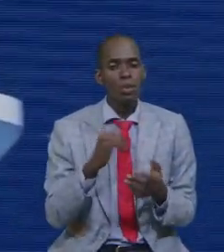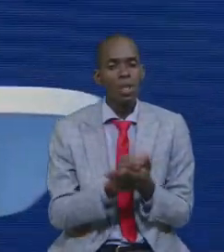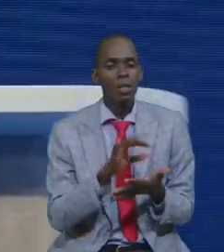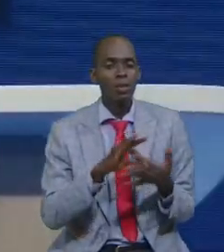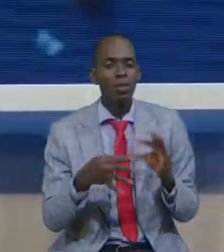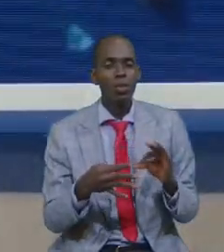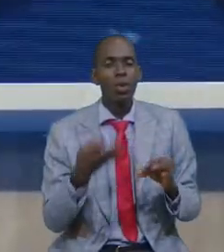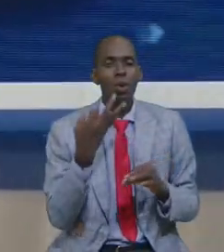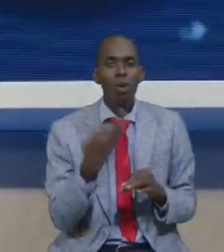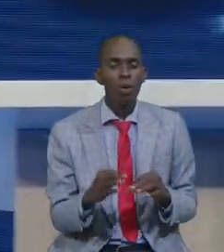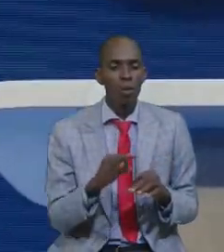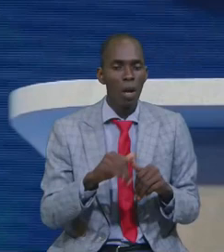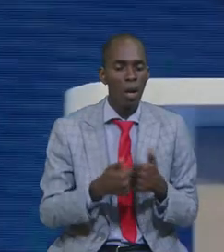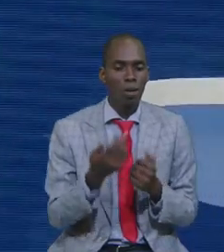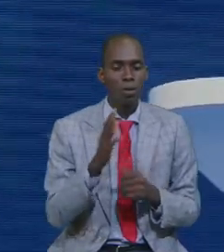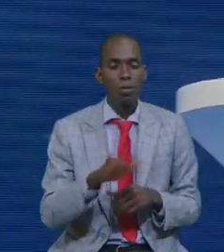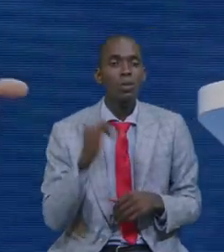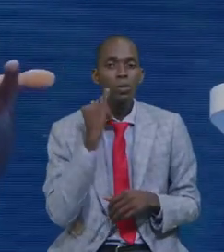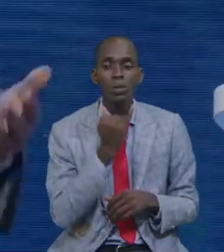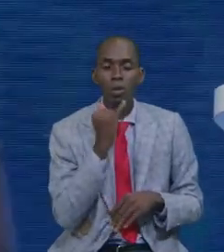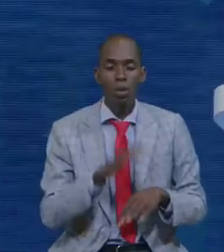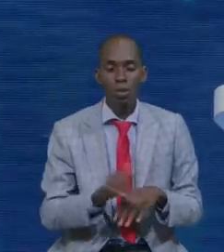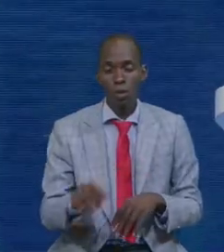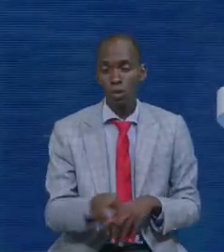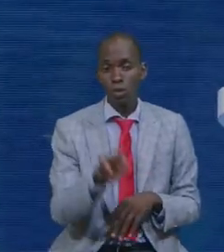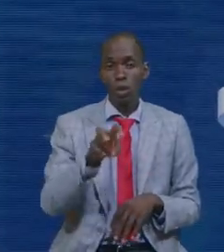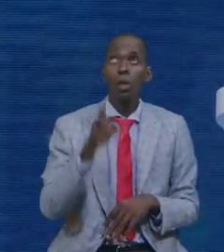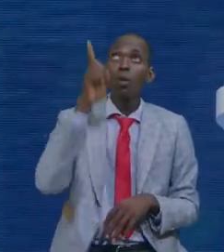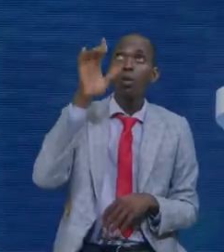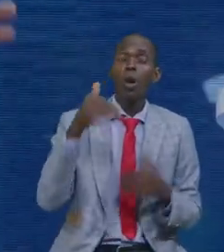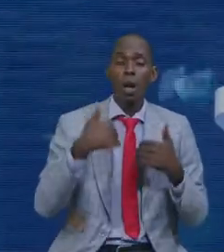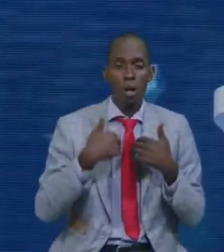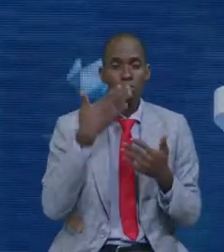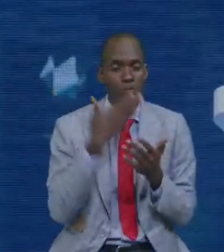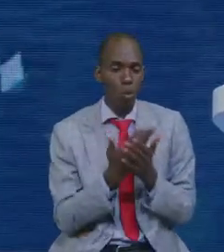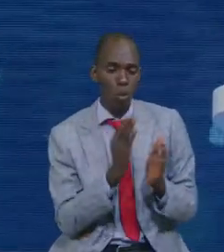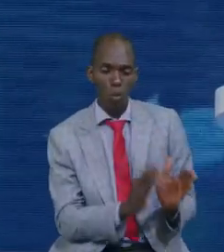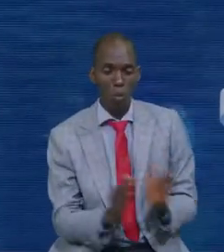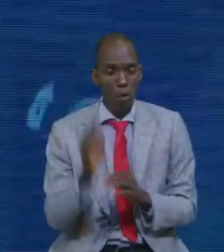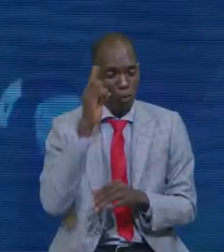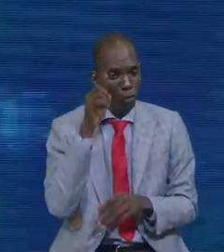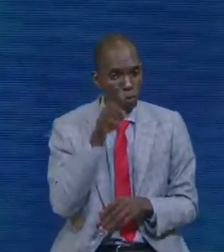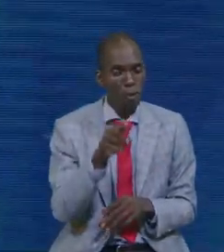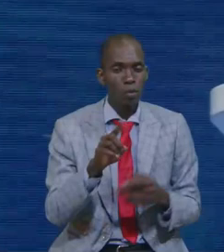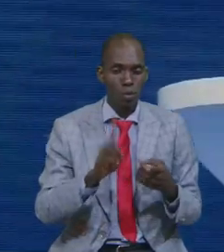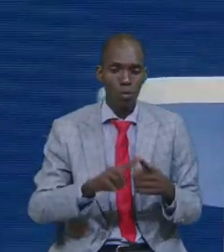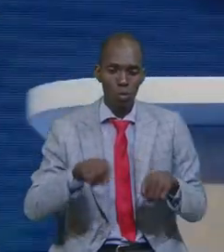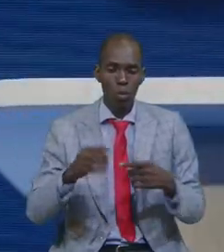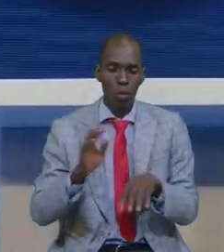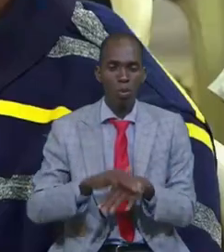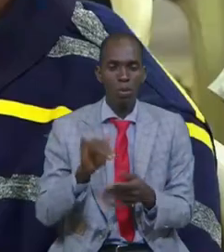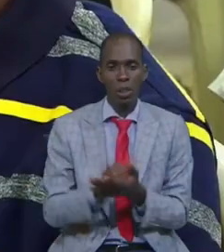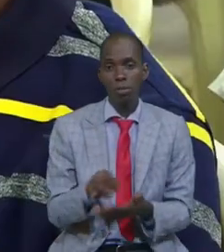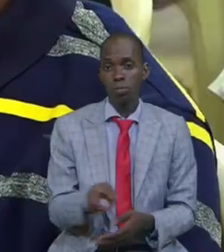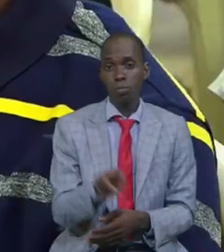were on their journey, and God had a good intention for them in bringing them to that journey. And